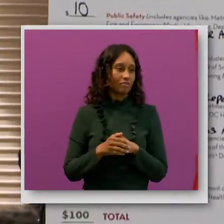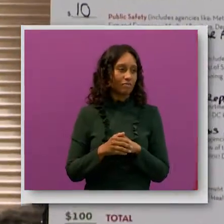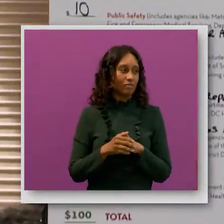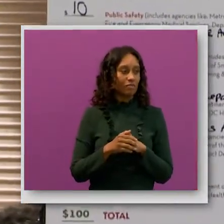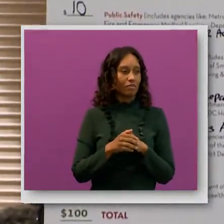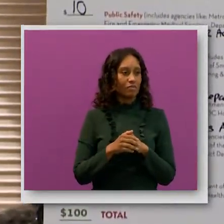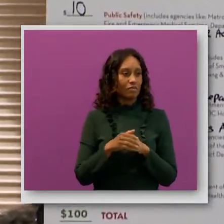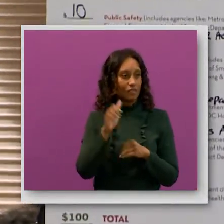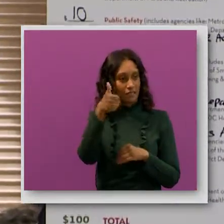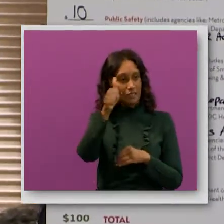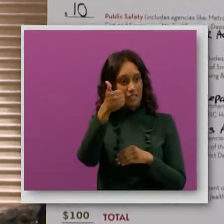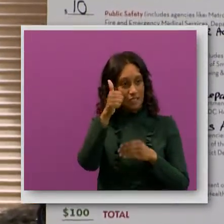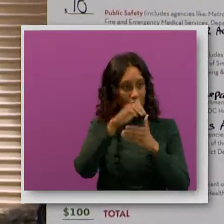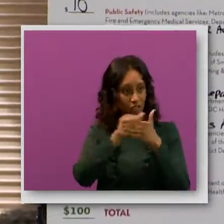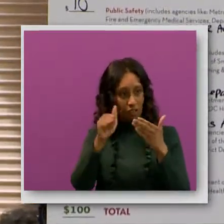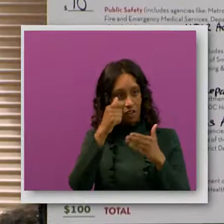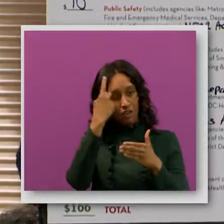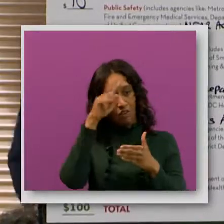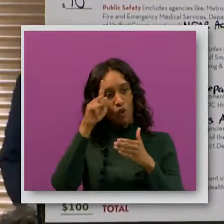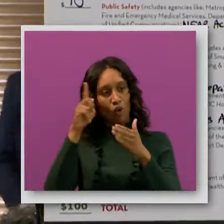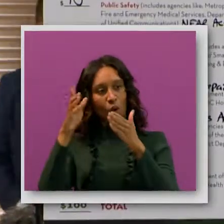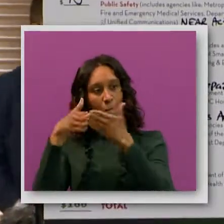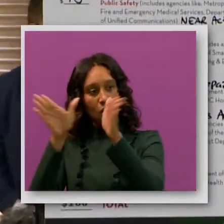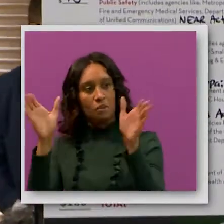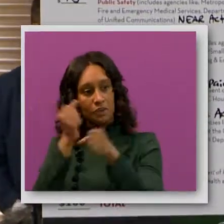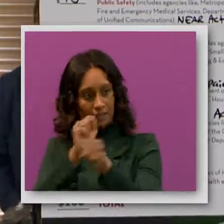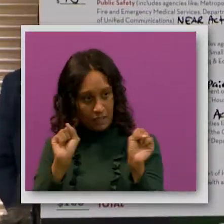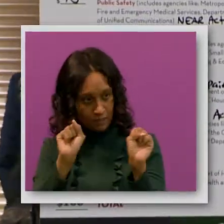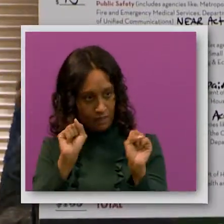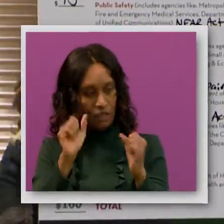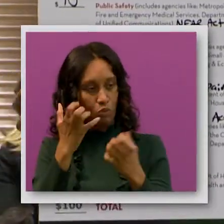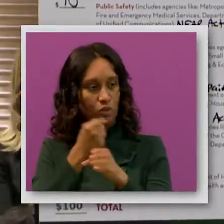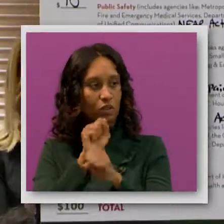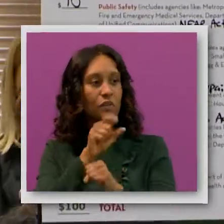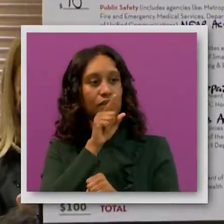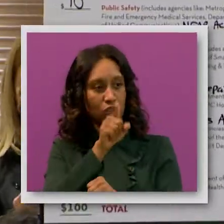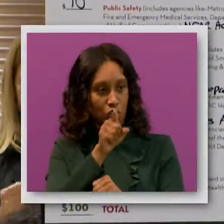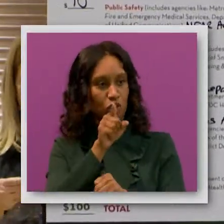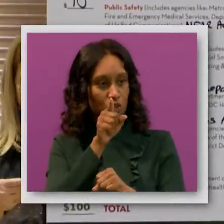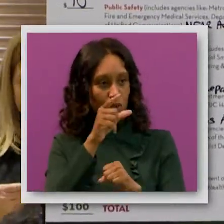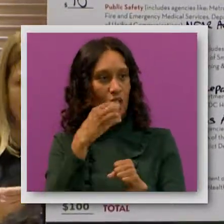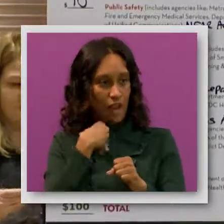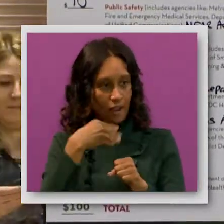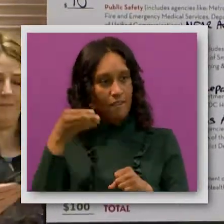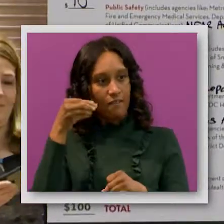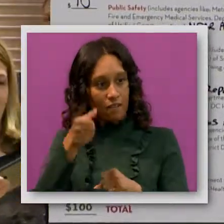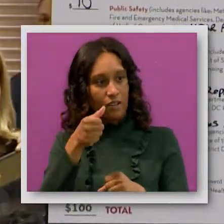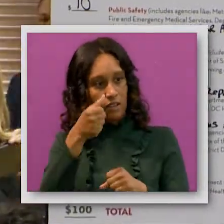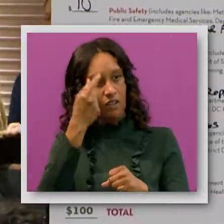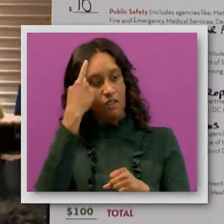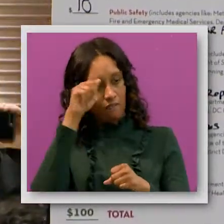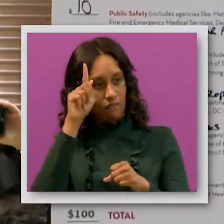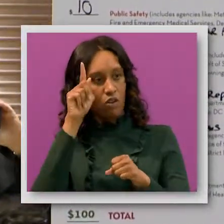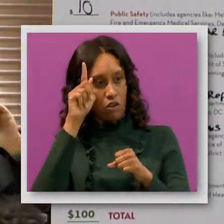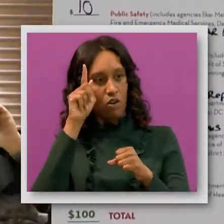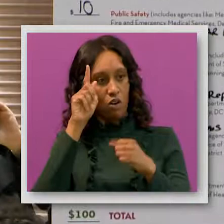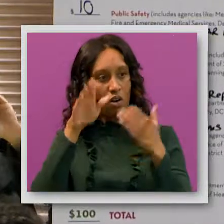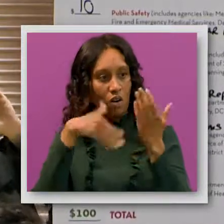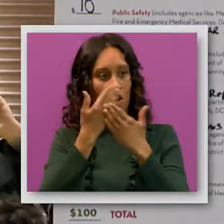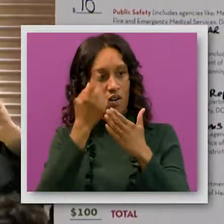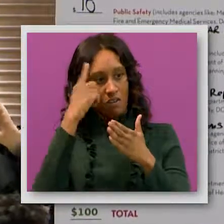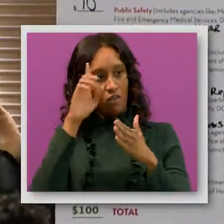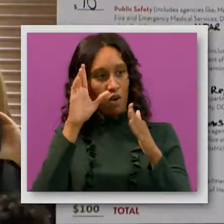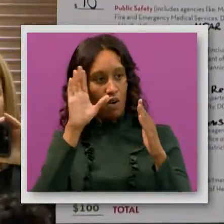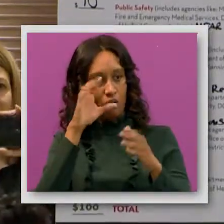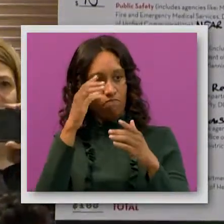We have $10 for public safety, and we want to make sure that includes full funding for the NEAR Act so that we take a public